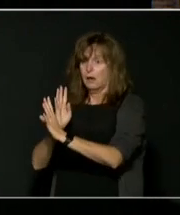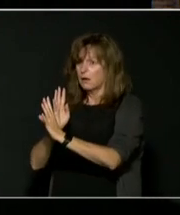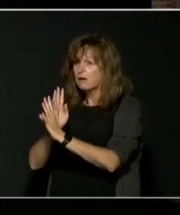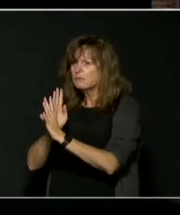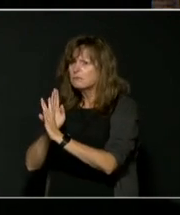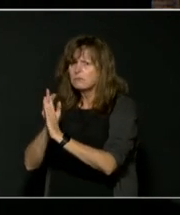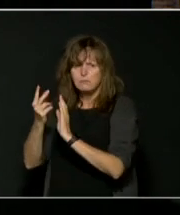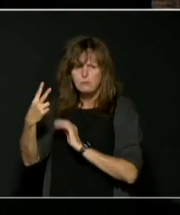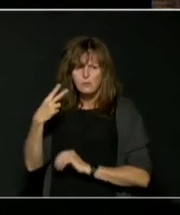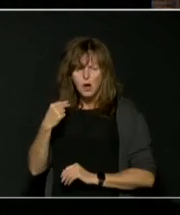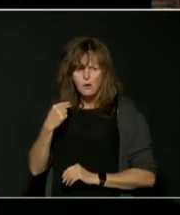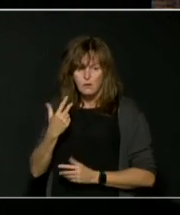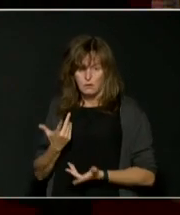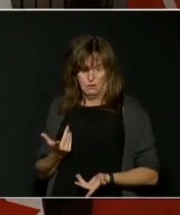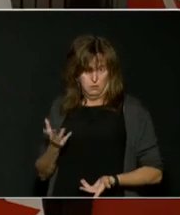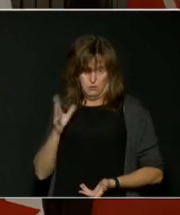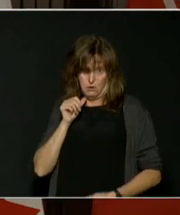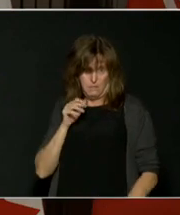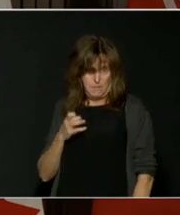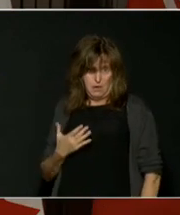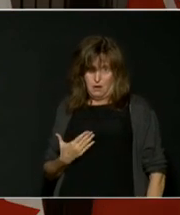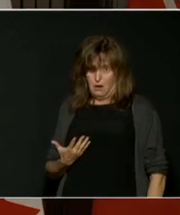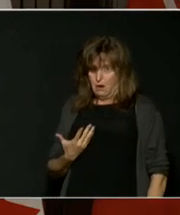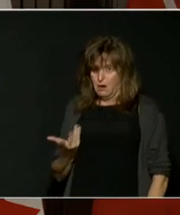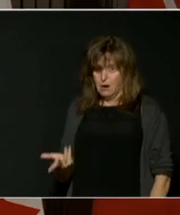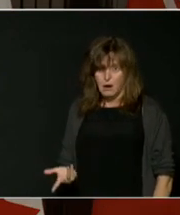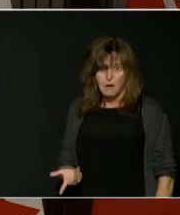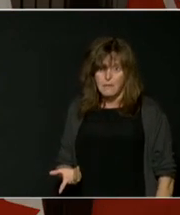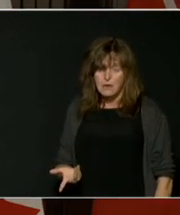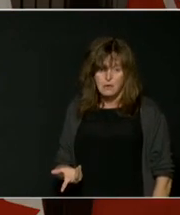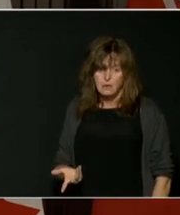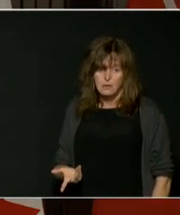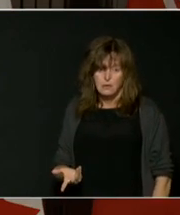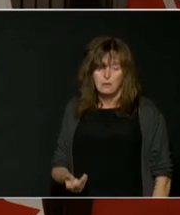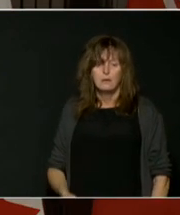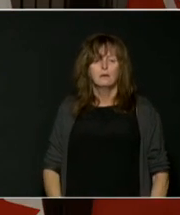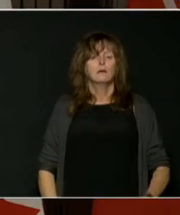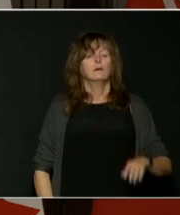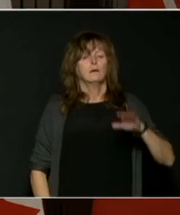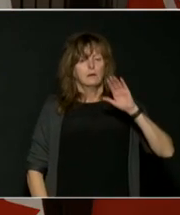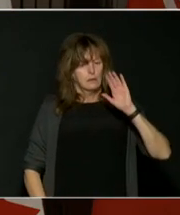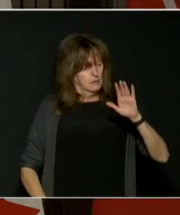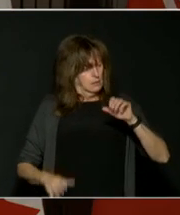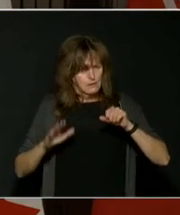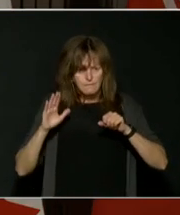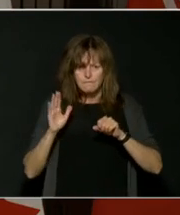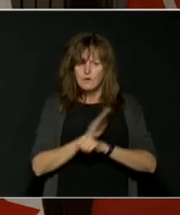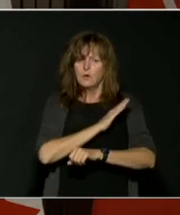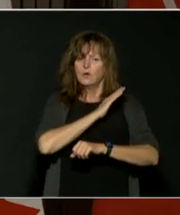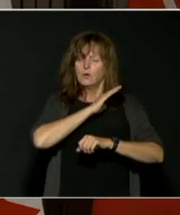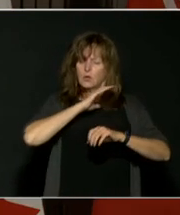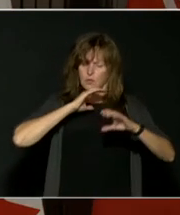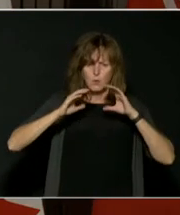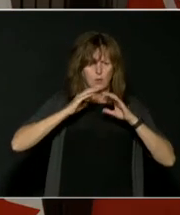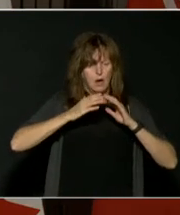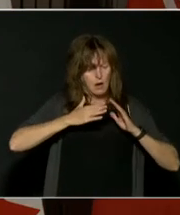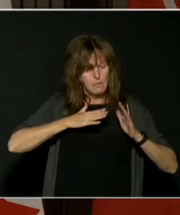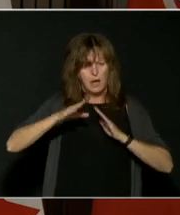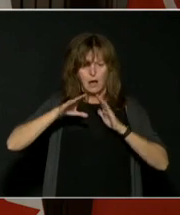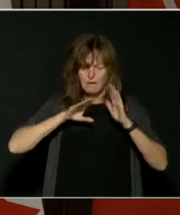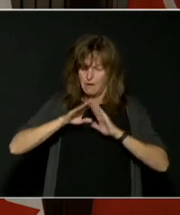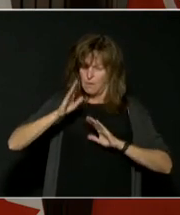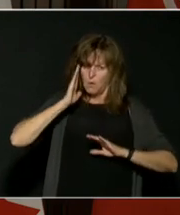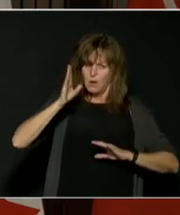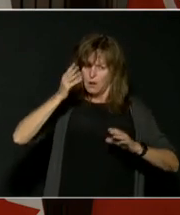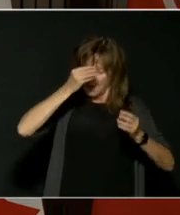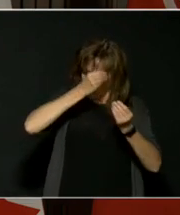going to be happy. So there's going to be a full communication plan put together, also out into the assessment centers and throughout the